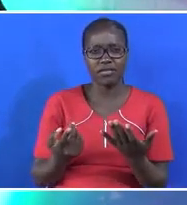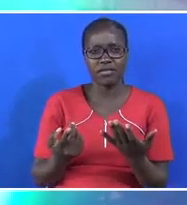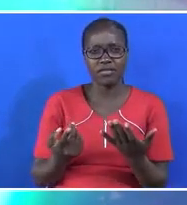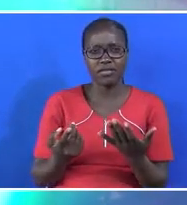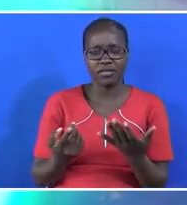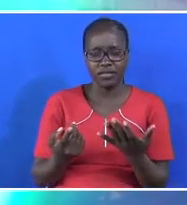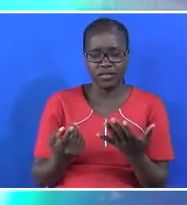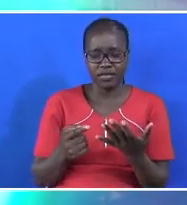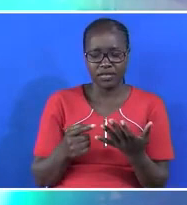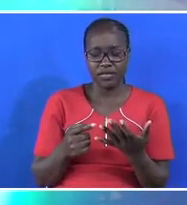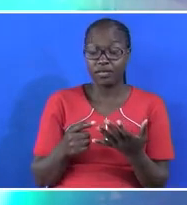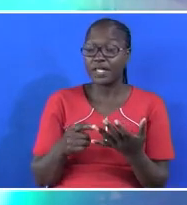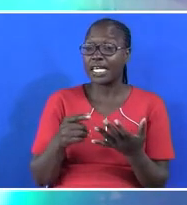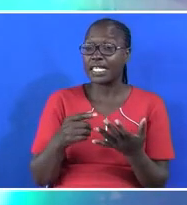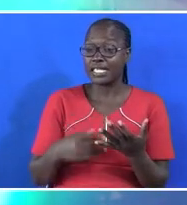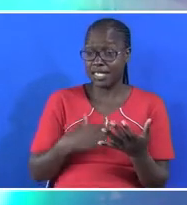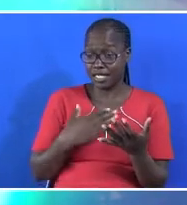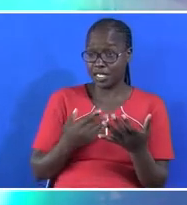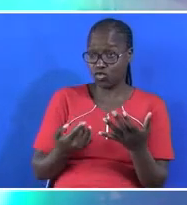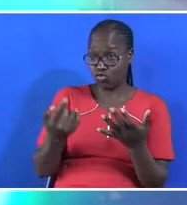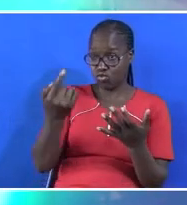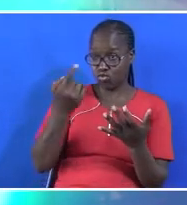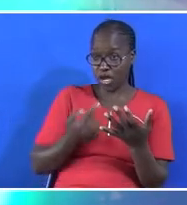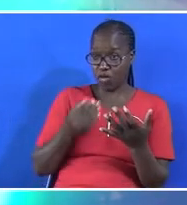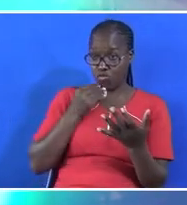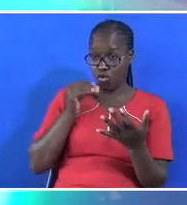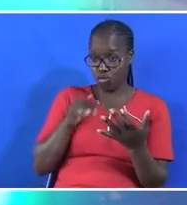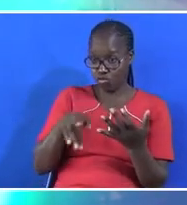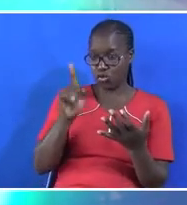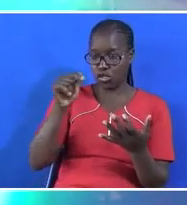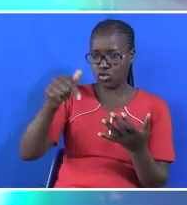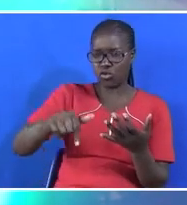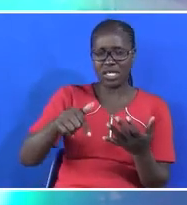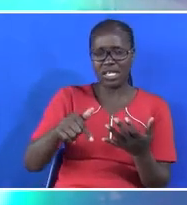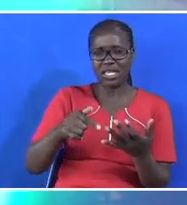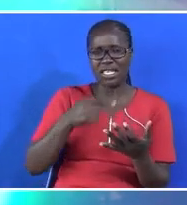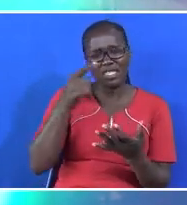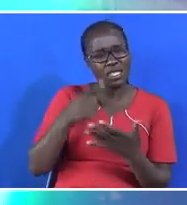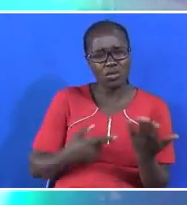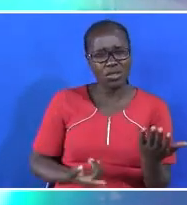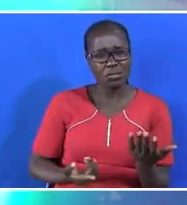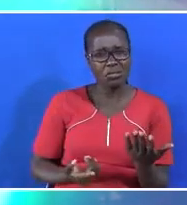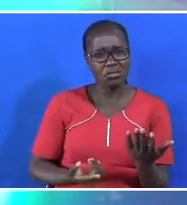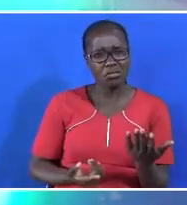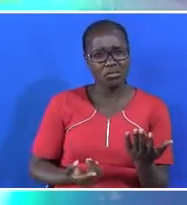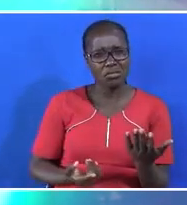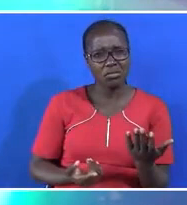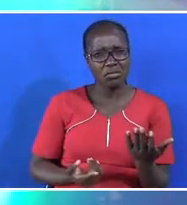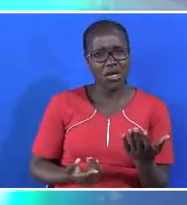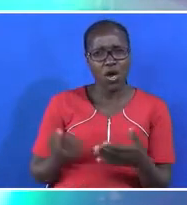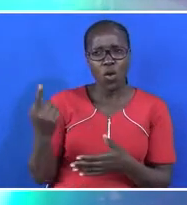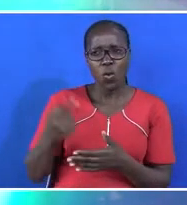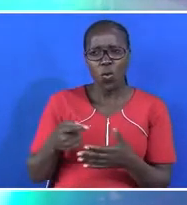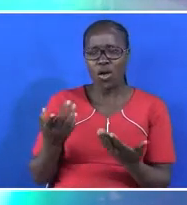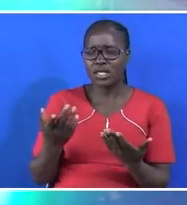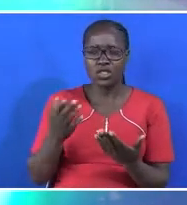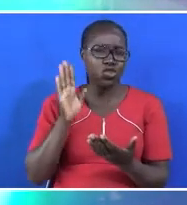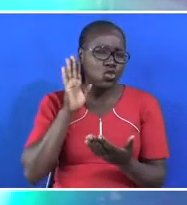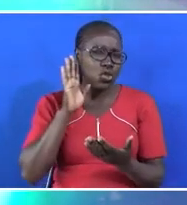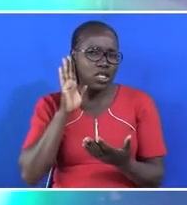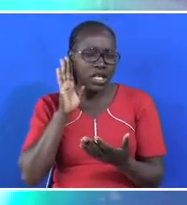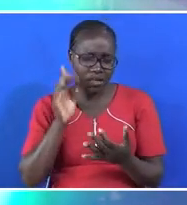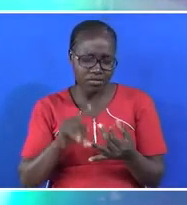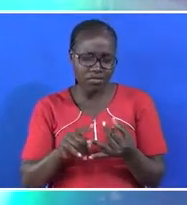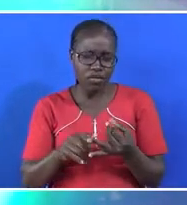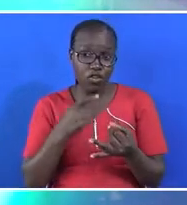The strange men that have come to your courtyard today, what have they said? What did you hear from